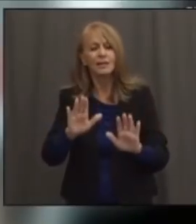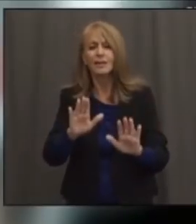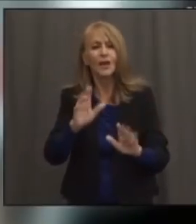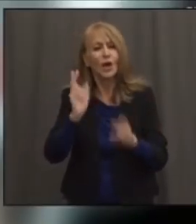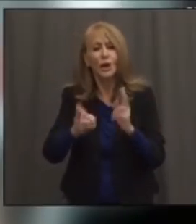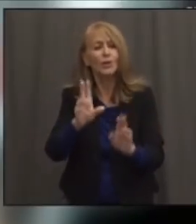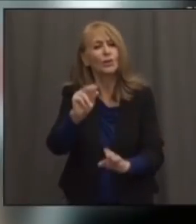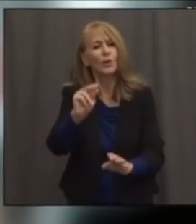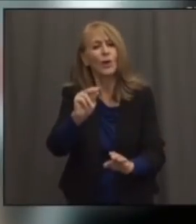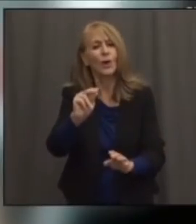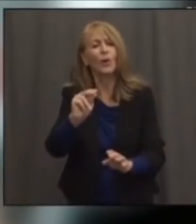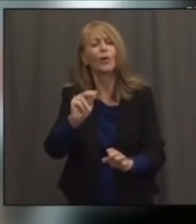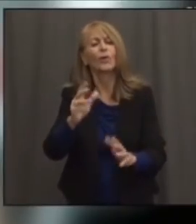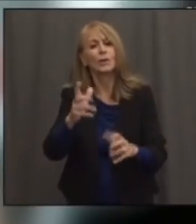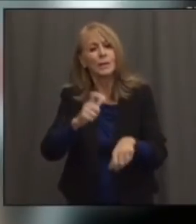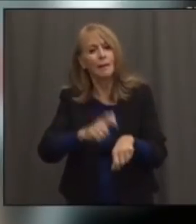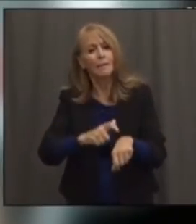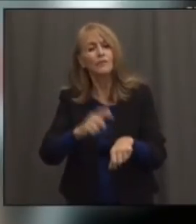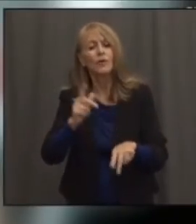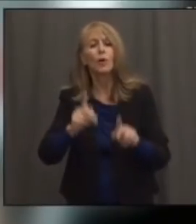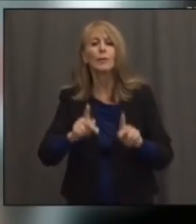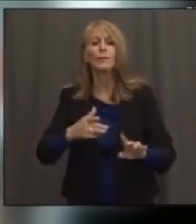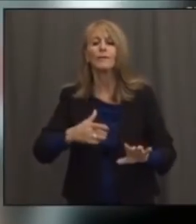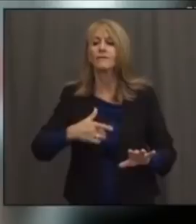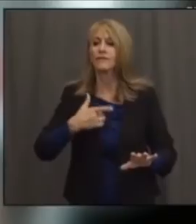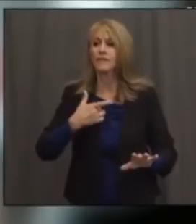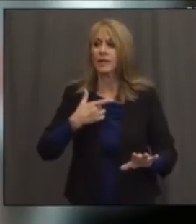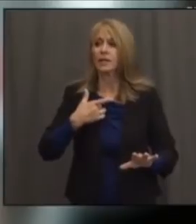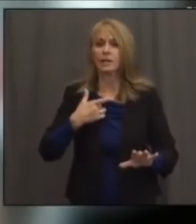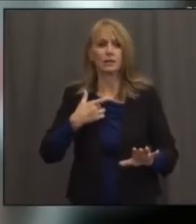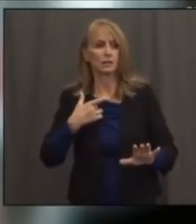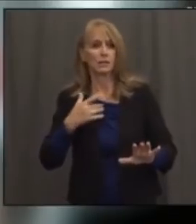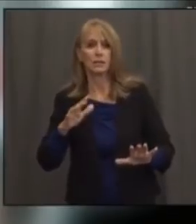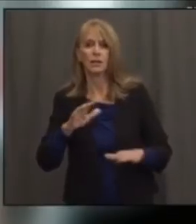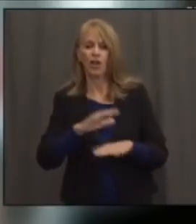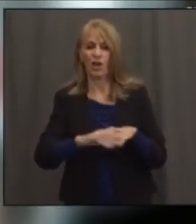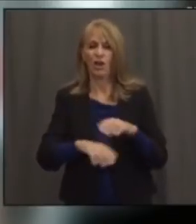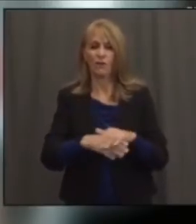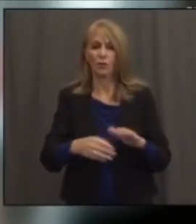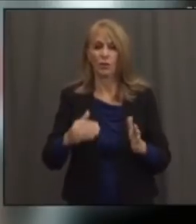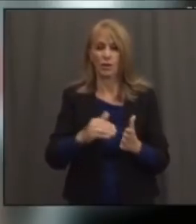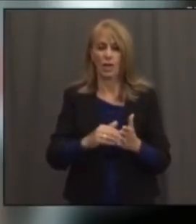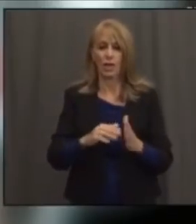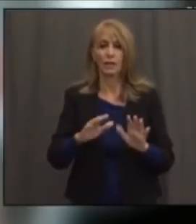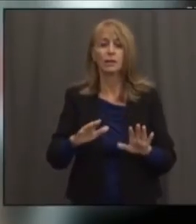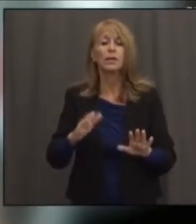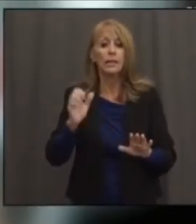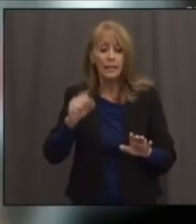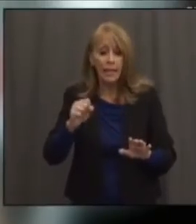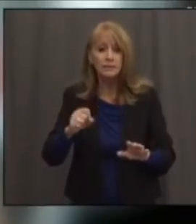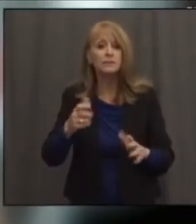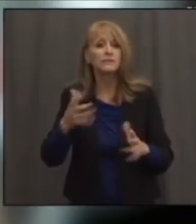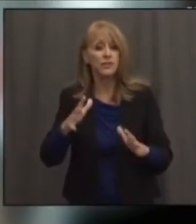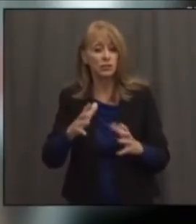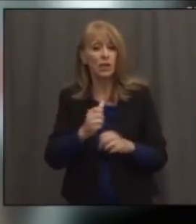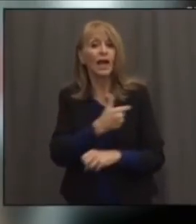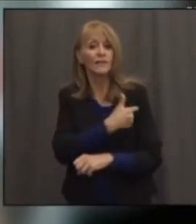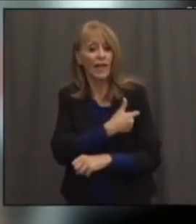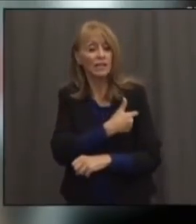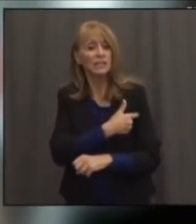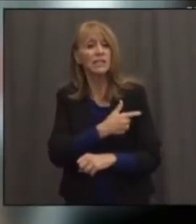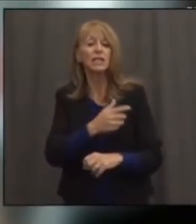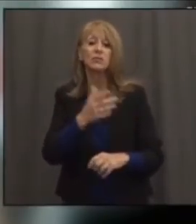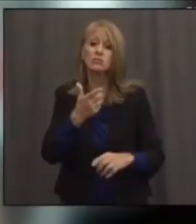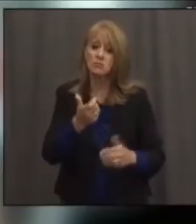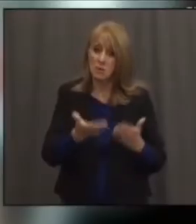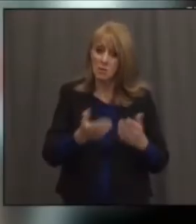where we feel that there could be some residual risk, even if our individual risk is very low because we're protected through vaccination. And so I